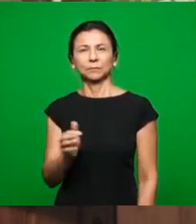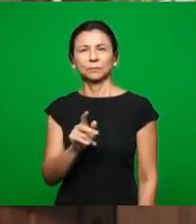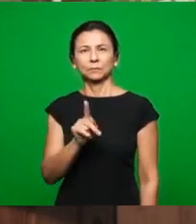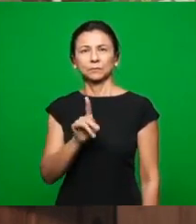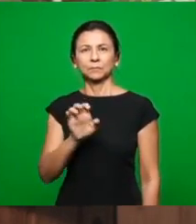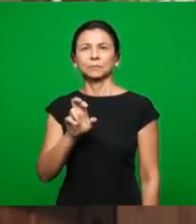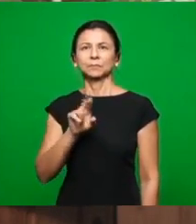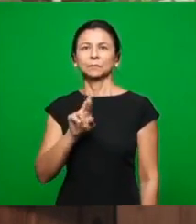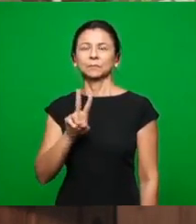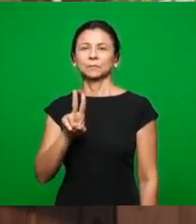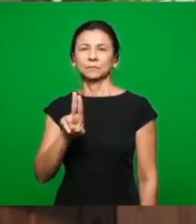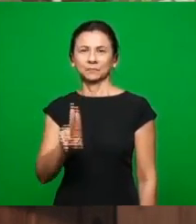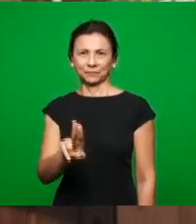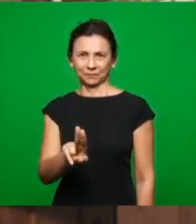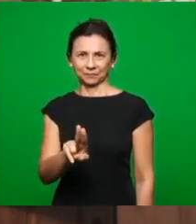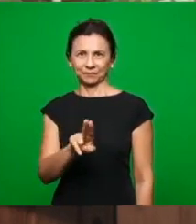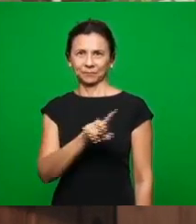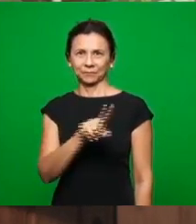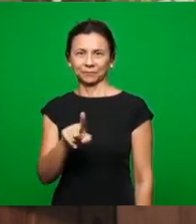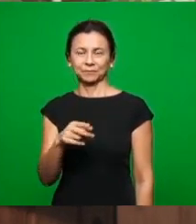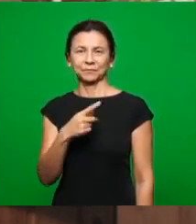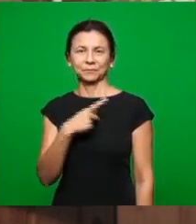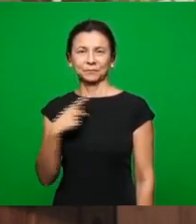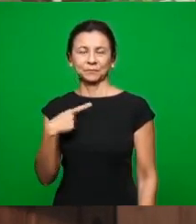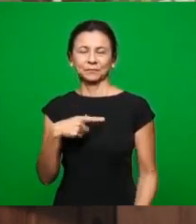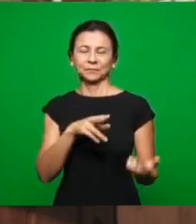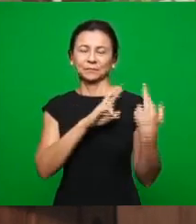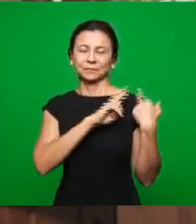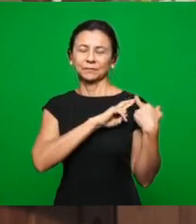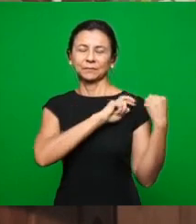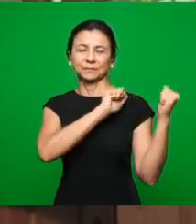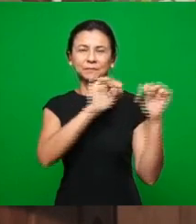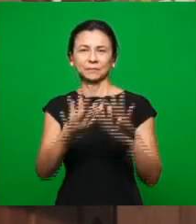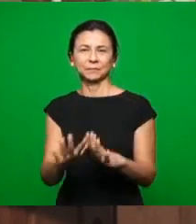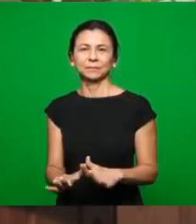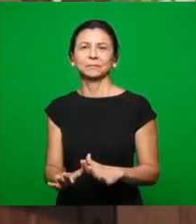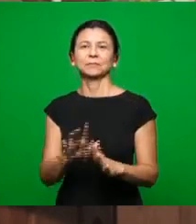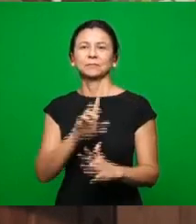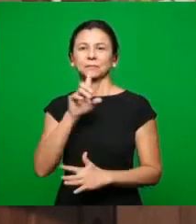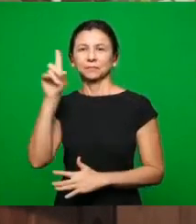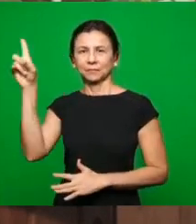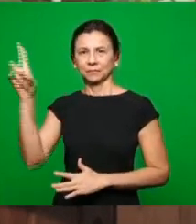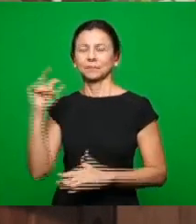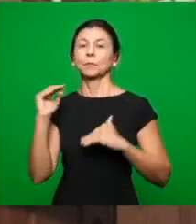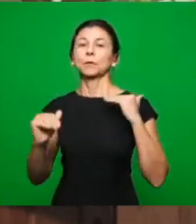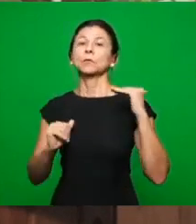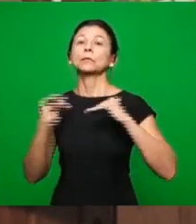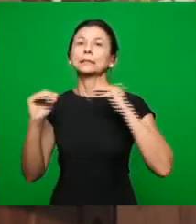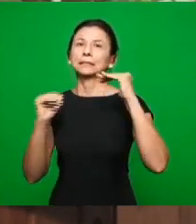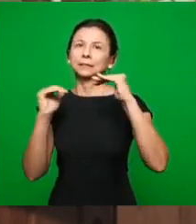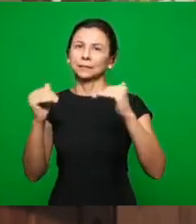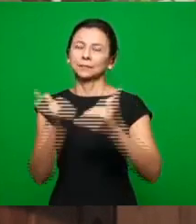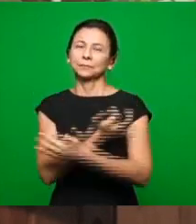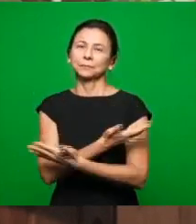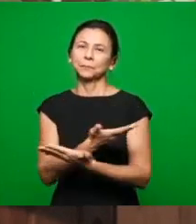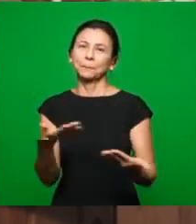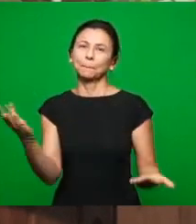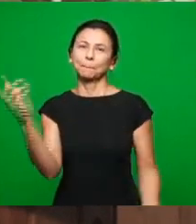there is a Paso Artini. We wish everyone the blessing of God and that the brethren are prosperous in